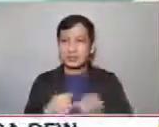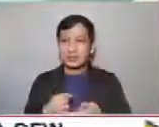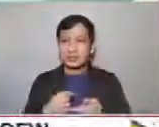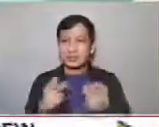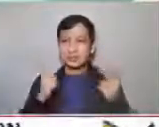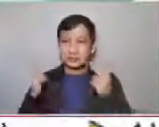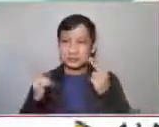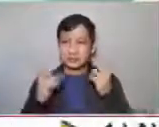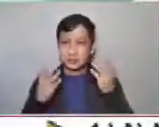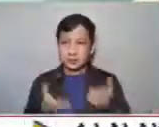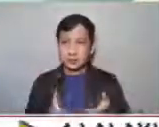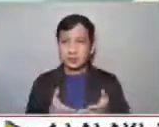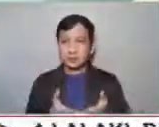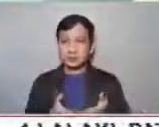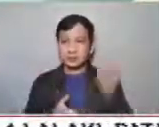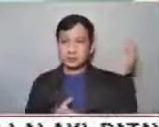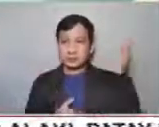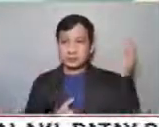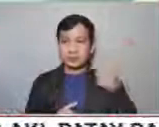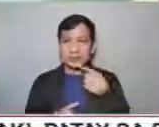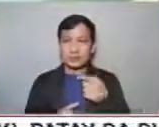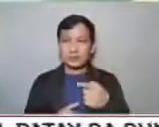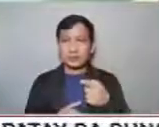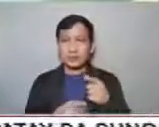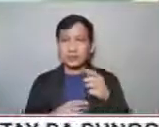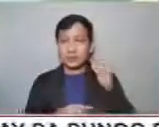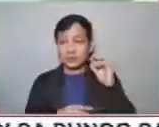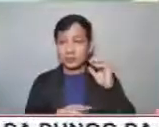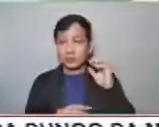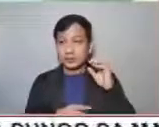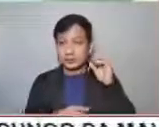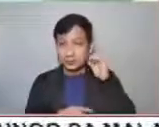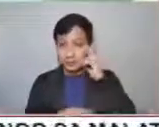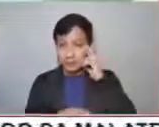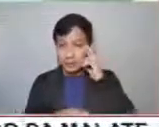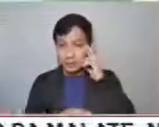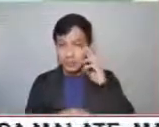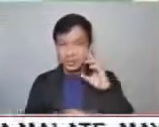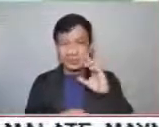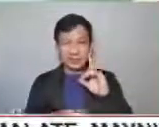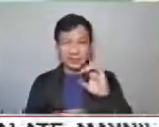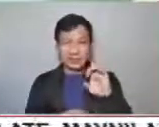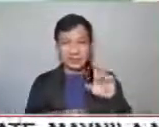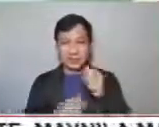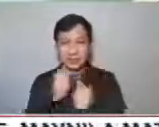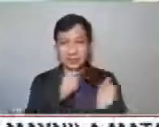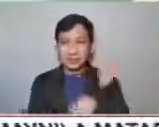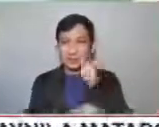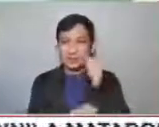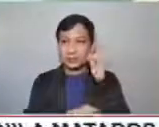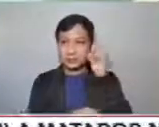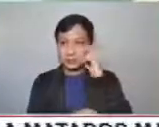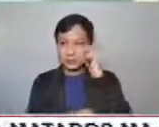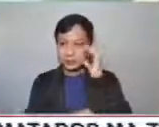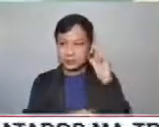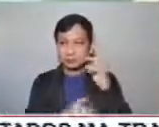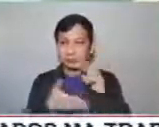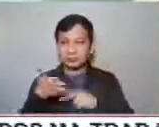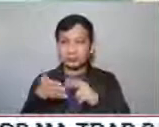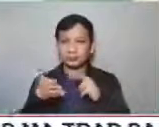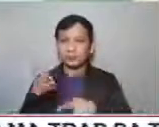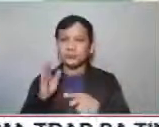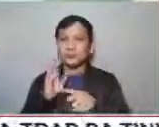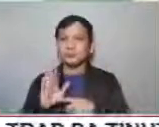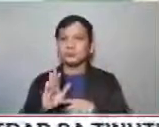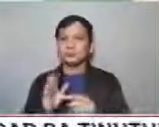They provide water to its own and neighboring regions, 1, 2, 3, food,